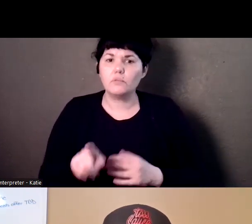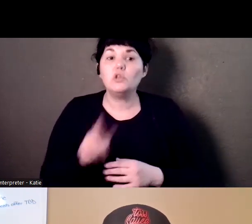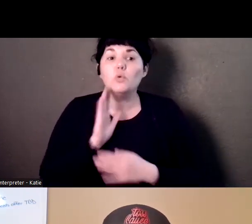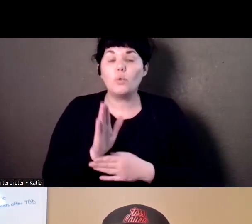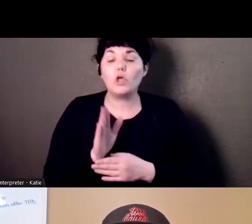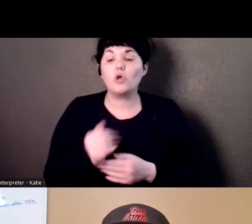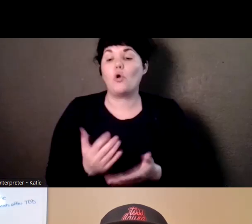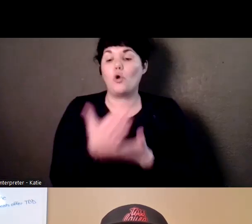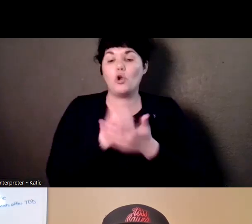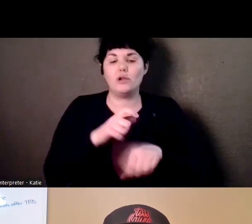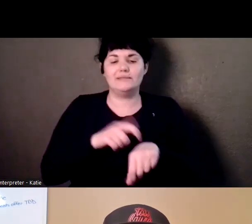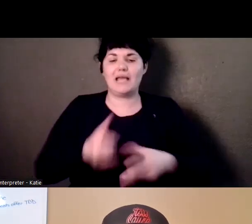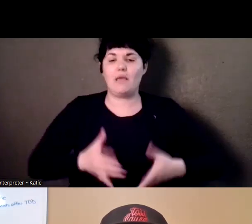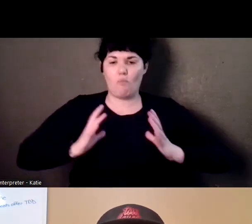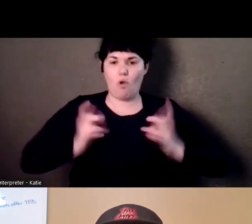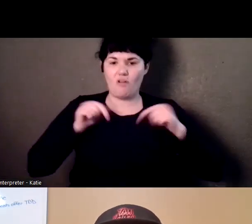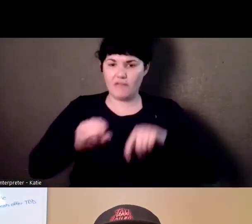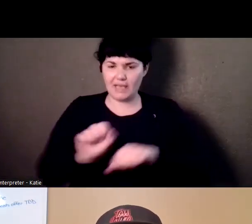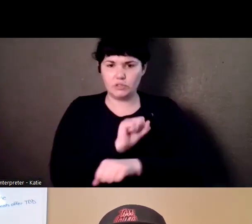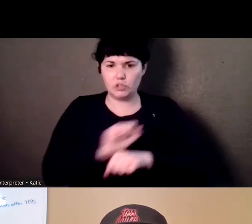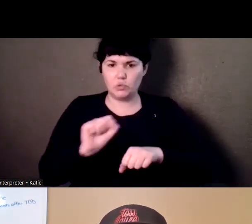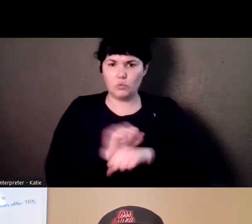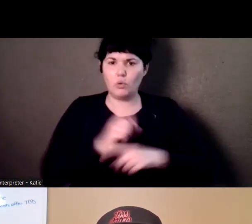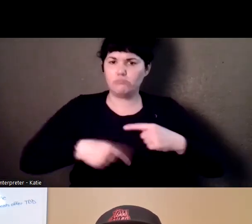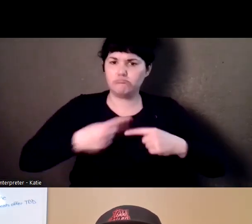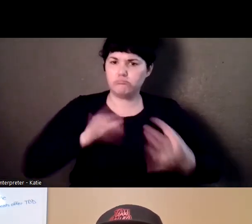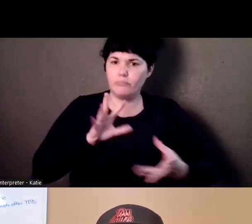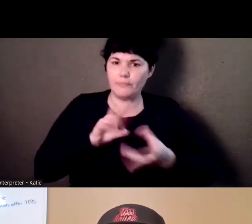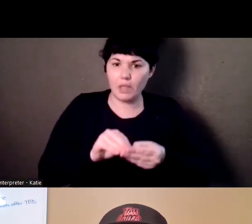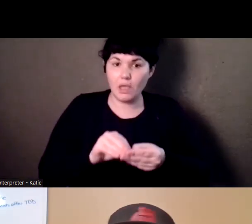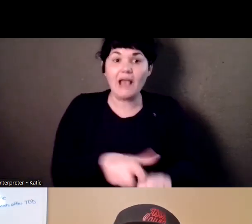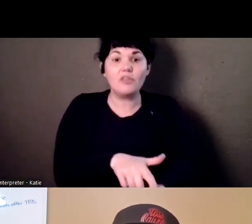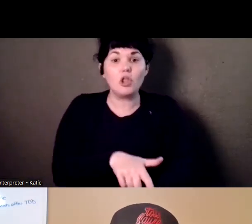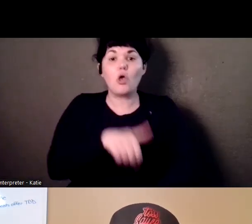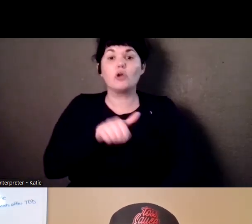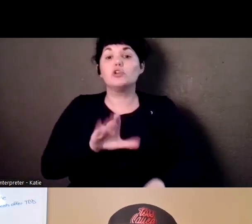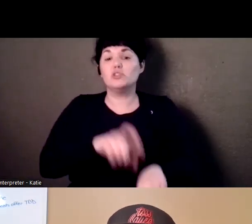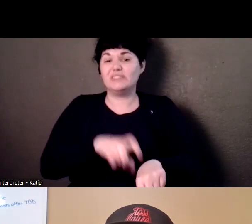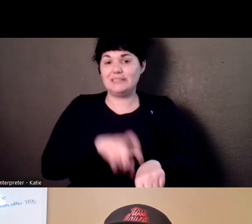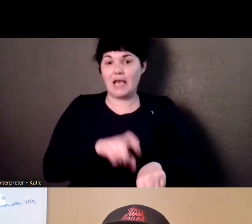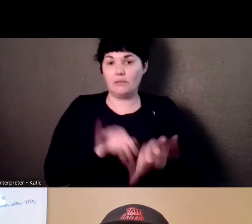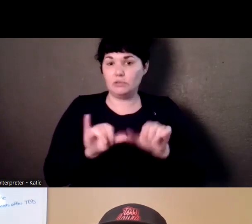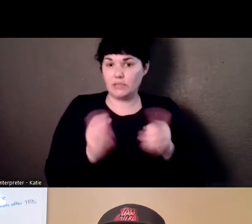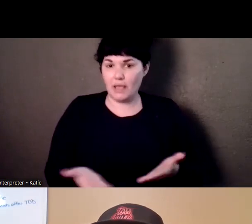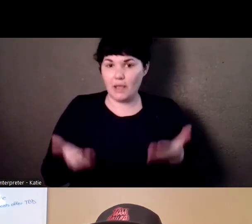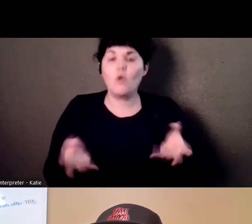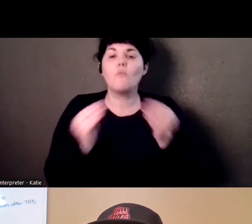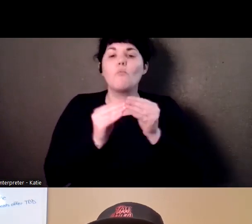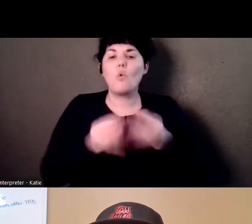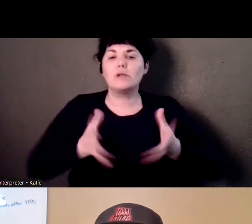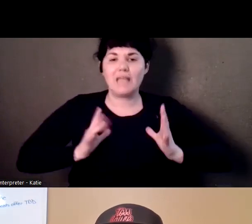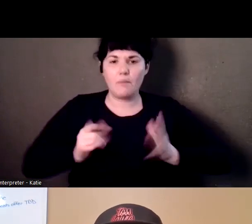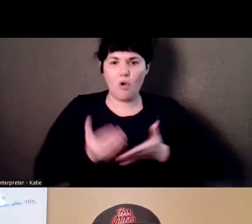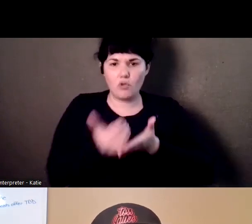off. And then as the longer your tenure is, the more time off that you earn. They are committed to